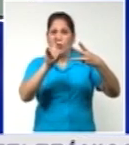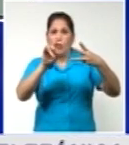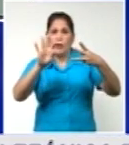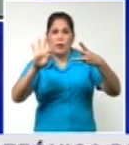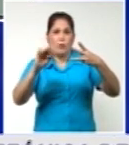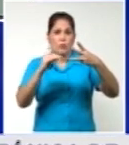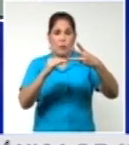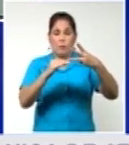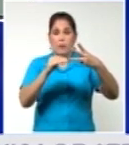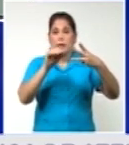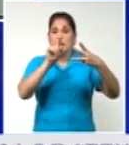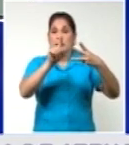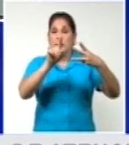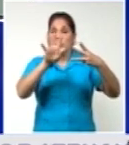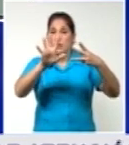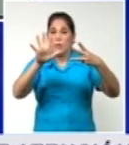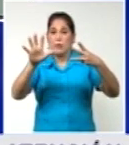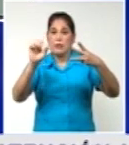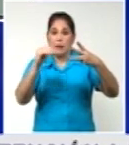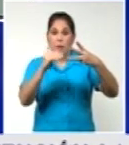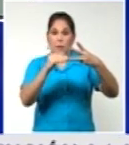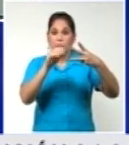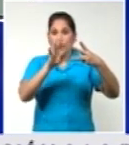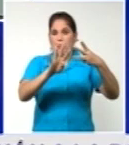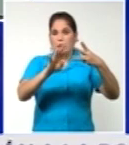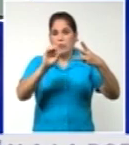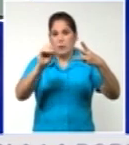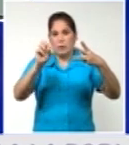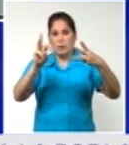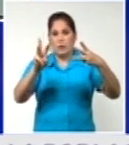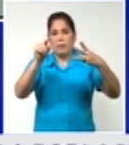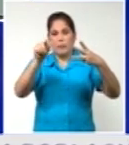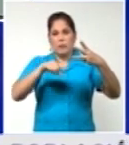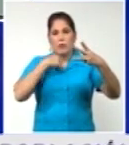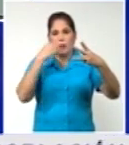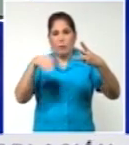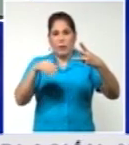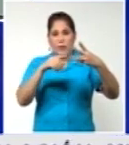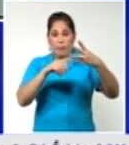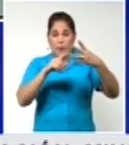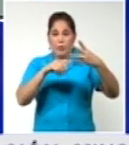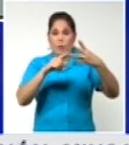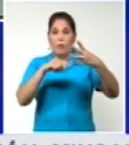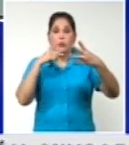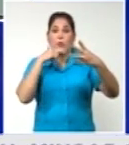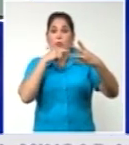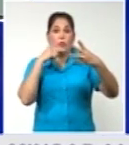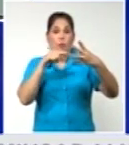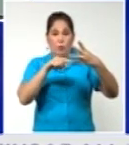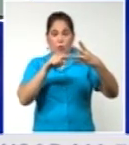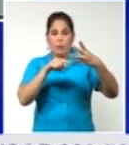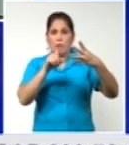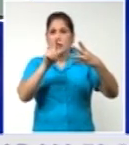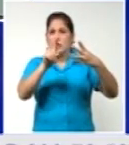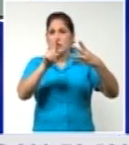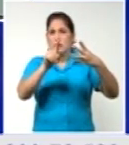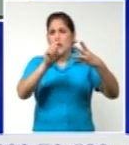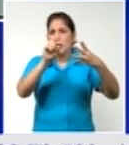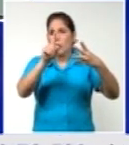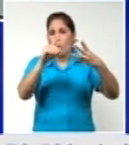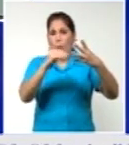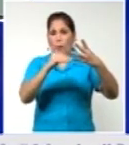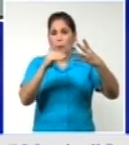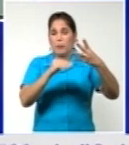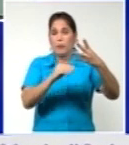1,447,335 confirmed cases. From the Americas, after the United States and Brazil, comes